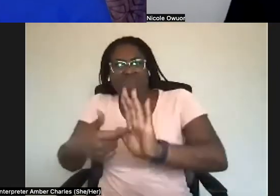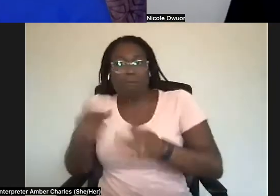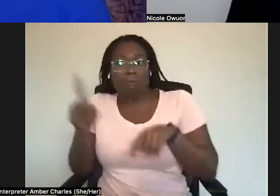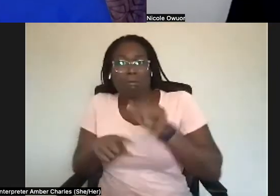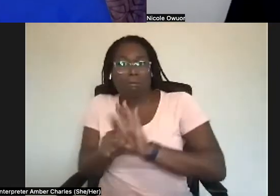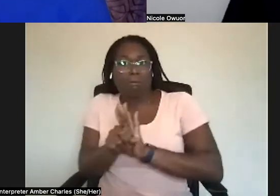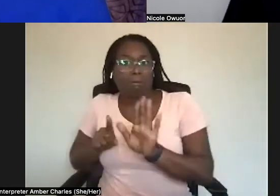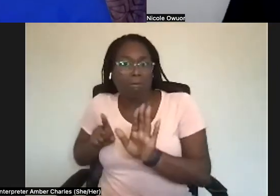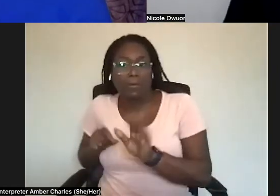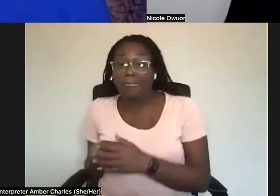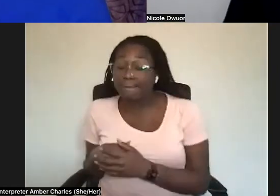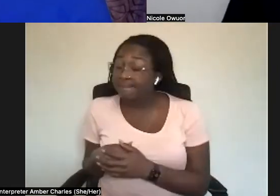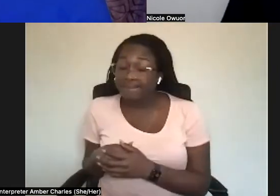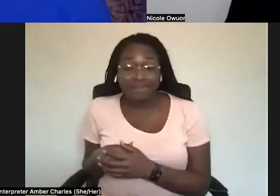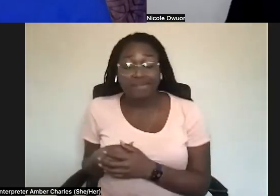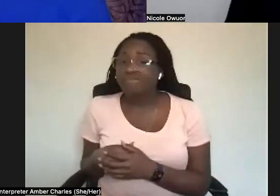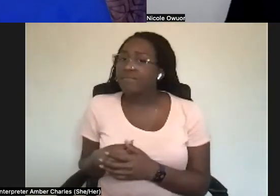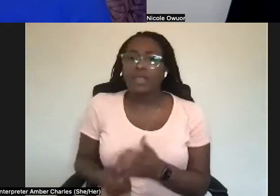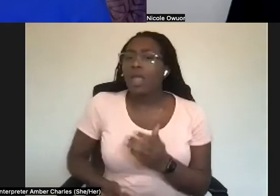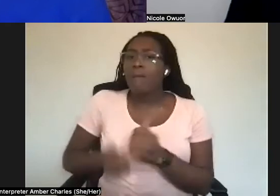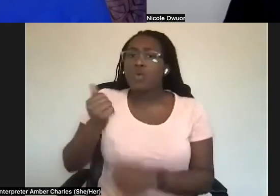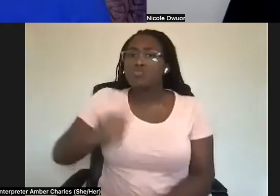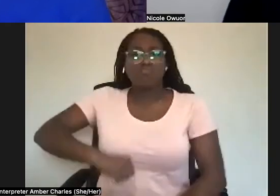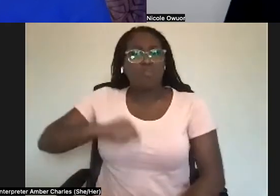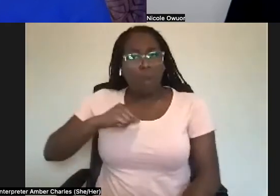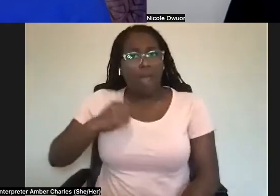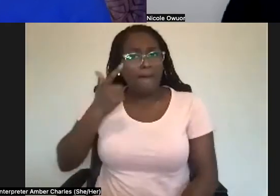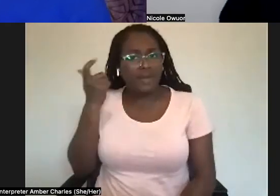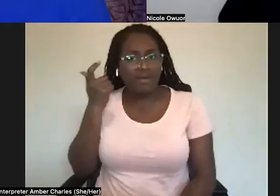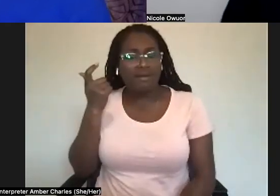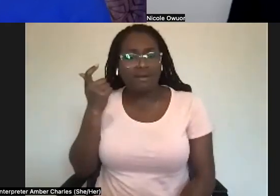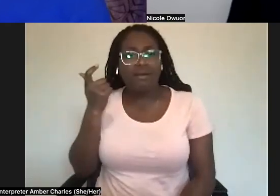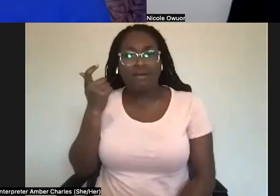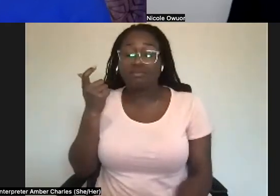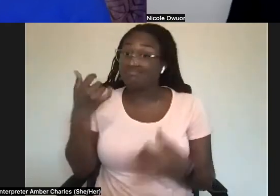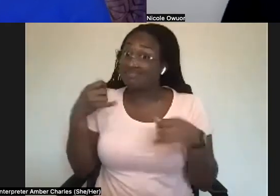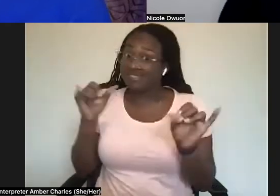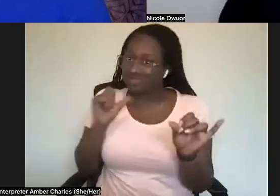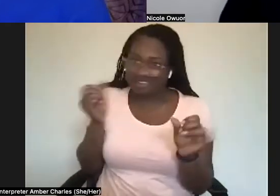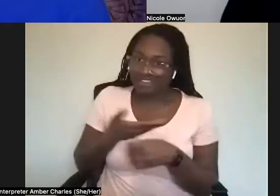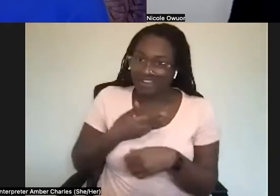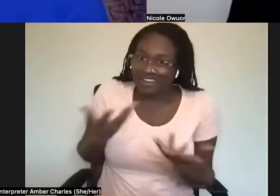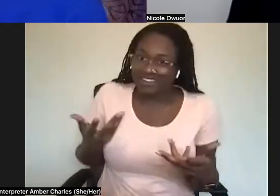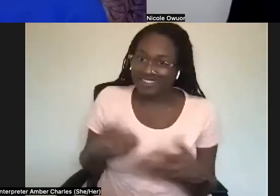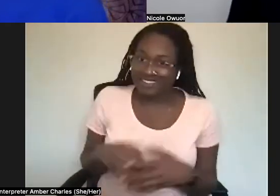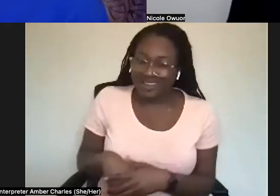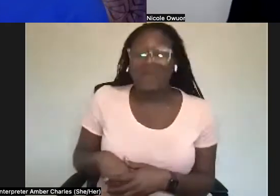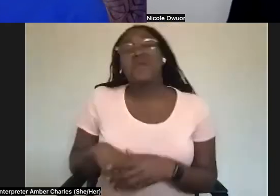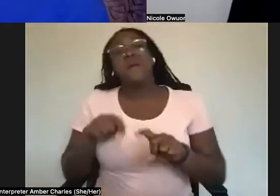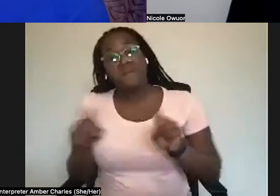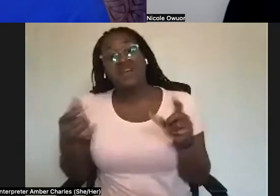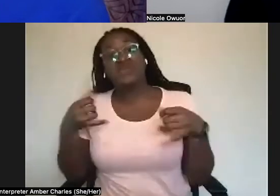of the things that I am most proud of because of that is that I was, and they still didn't fire me, but I was still